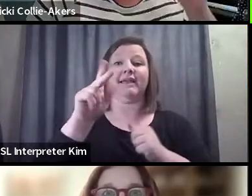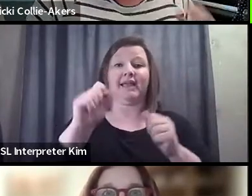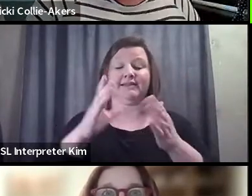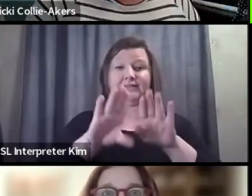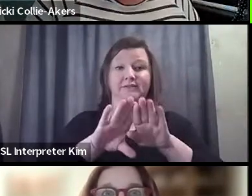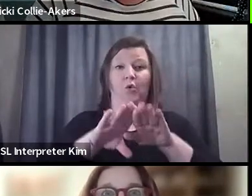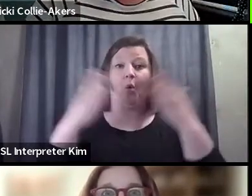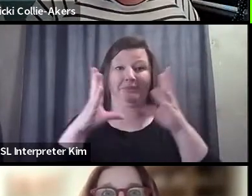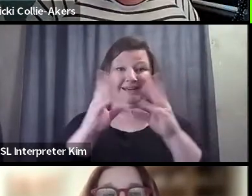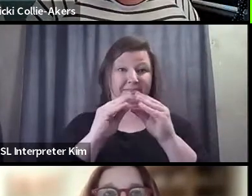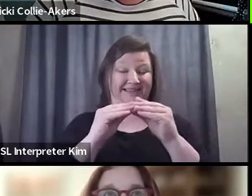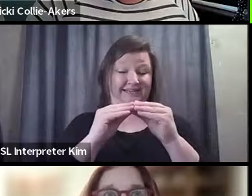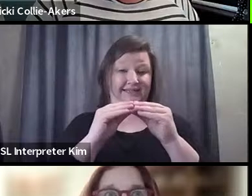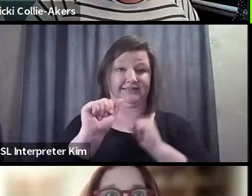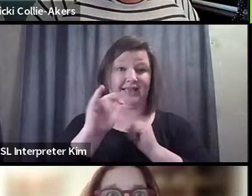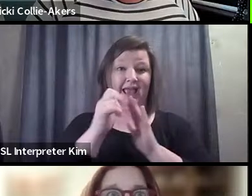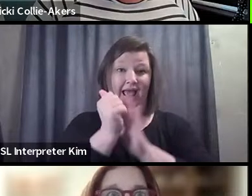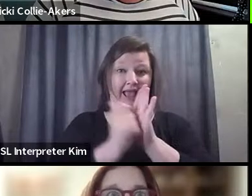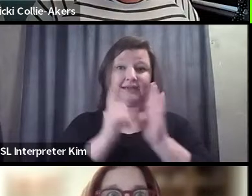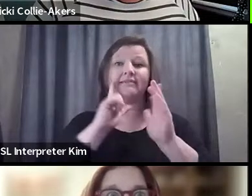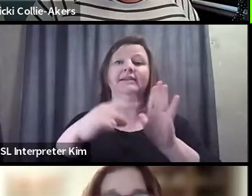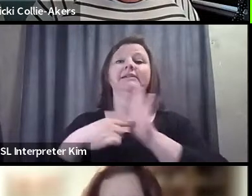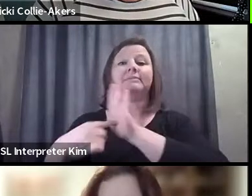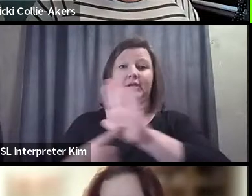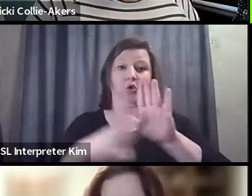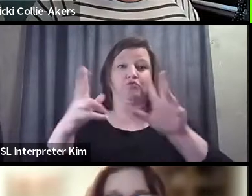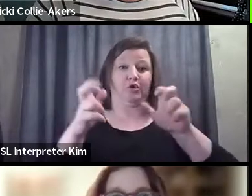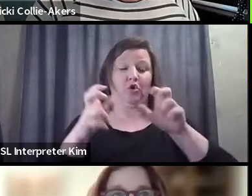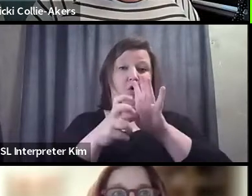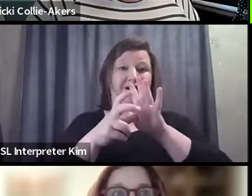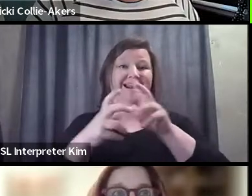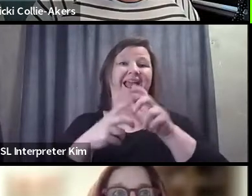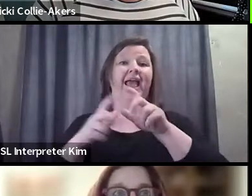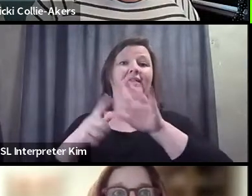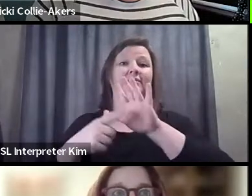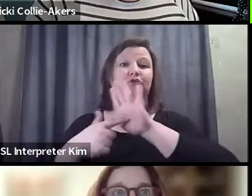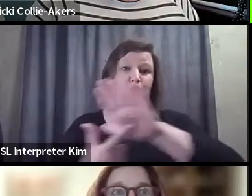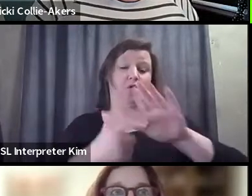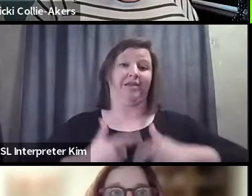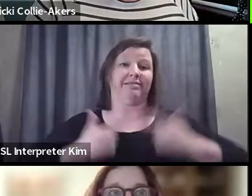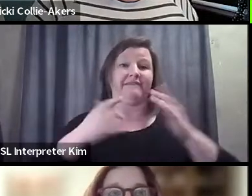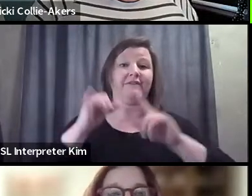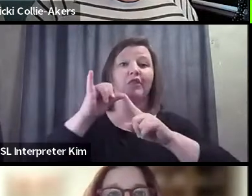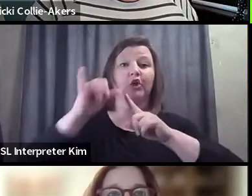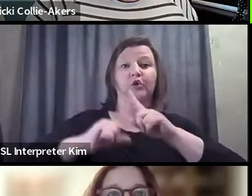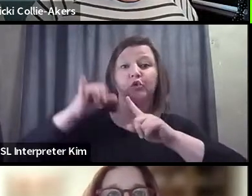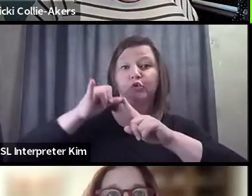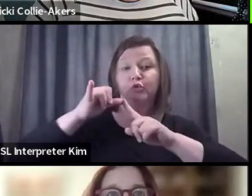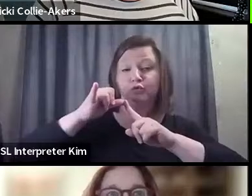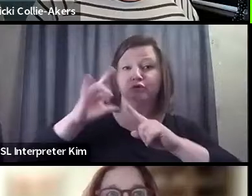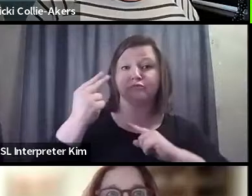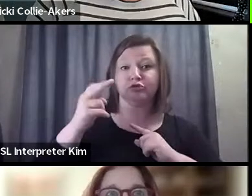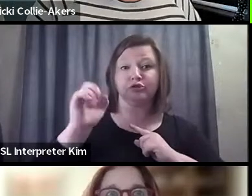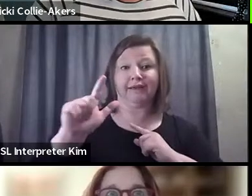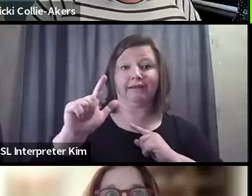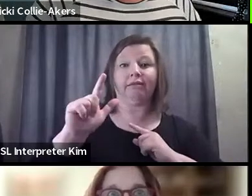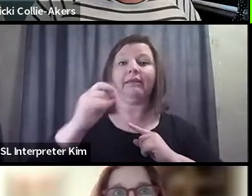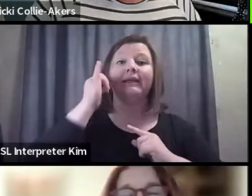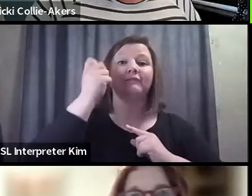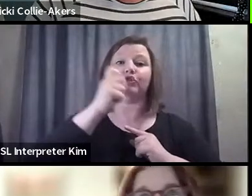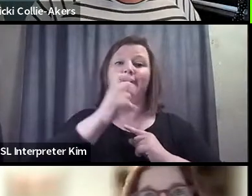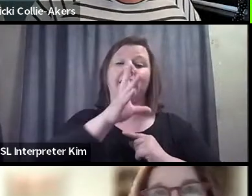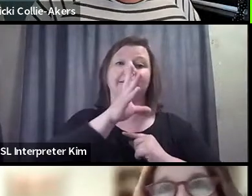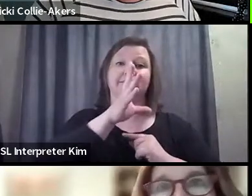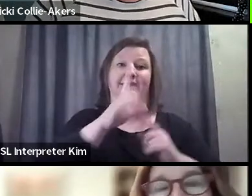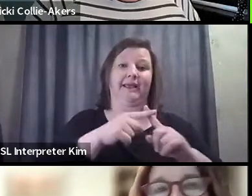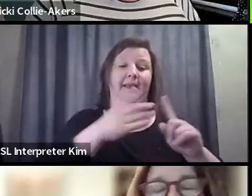being recorded and live streamed on KDHE's YouTube channel. I ask that you please mute yourself when you're not speaking